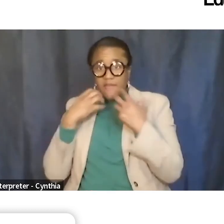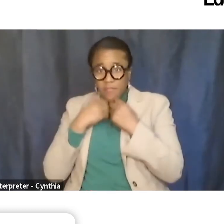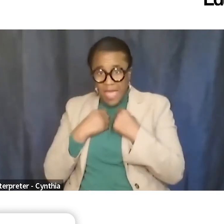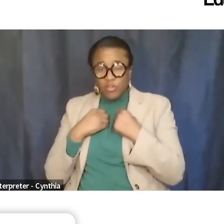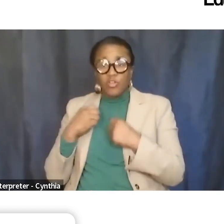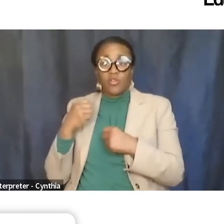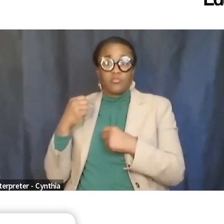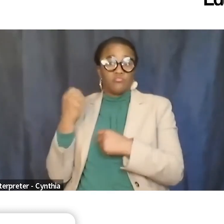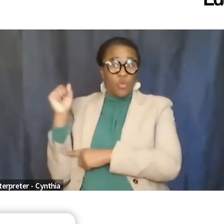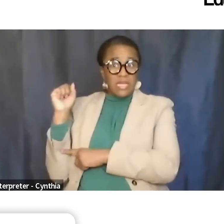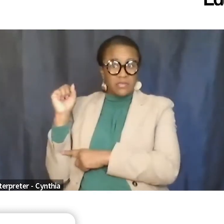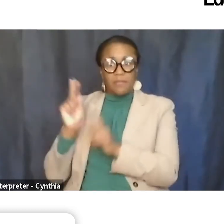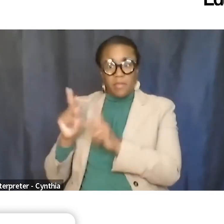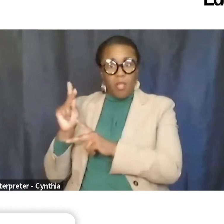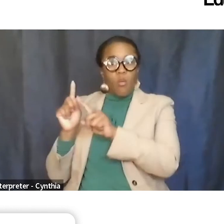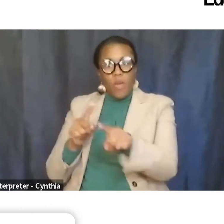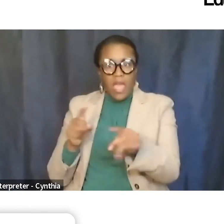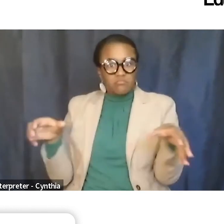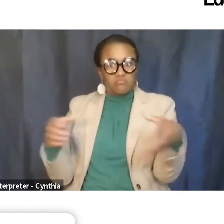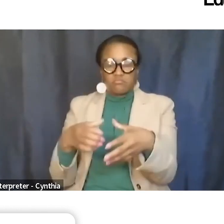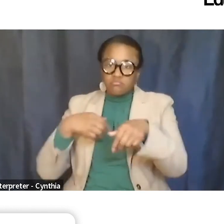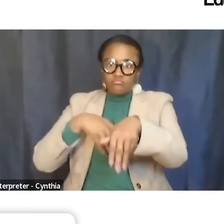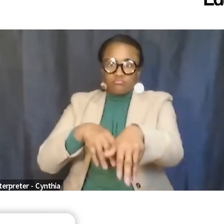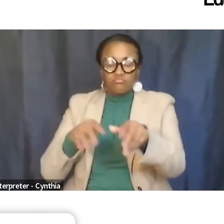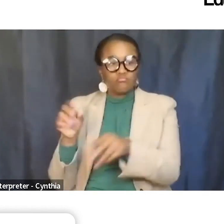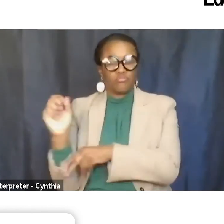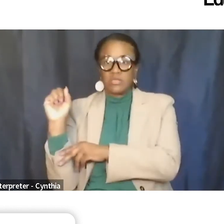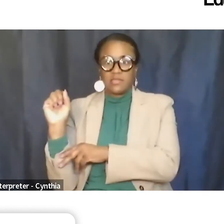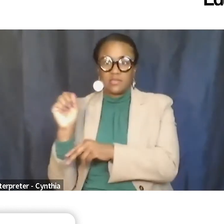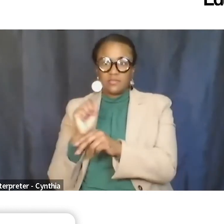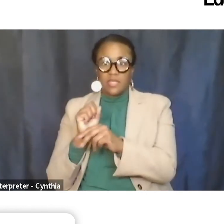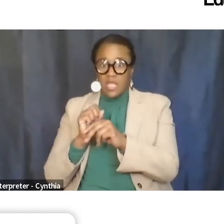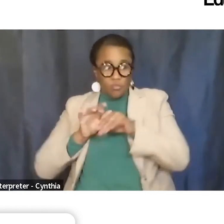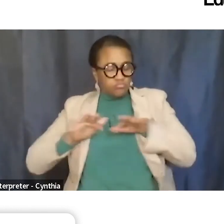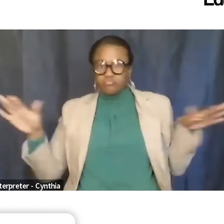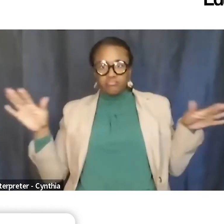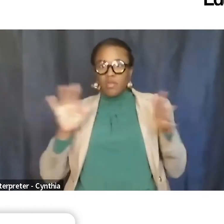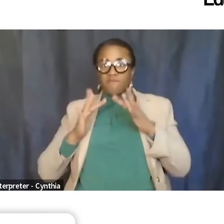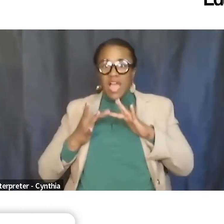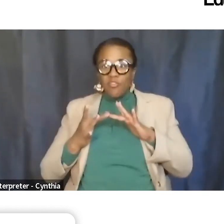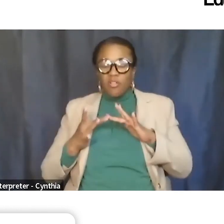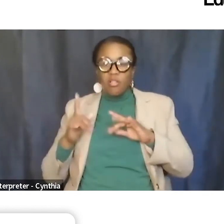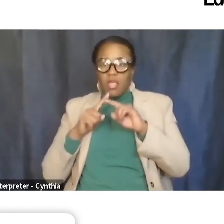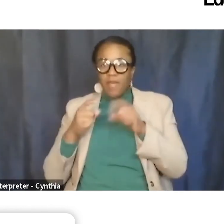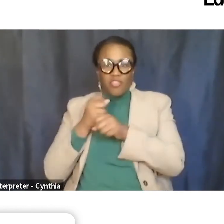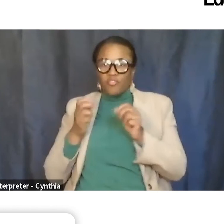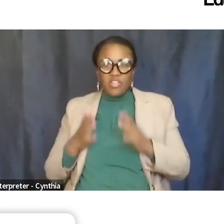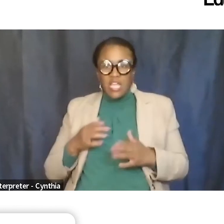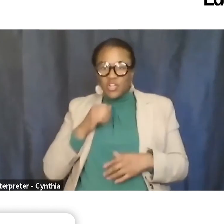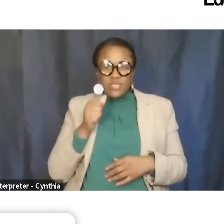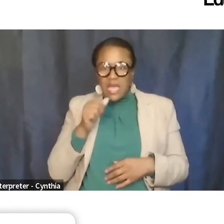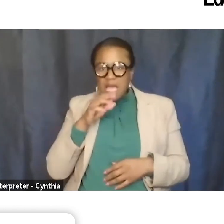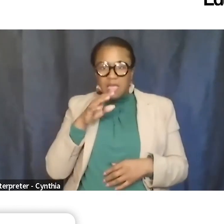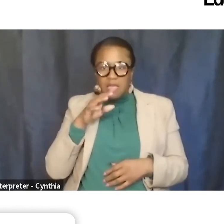at. And the creator of the protest, it went viral, but the creator was not a